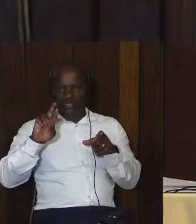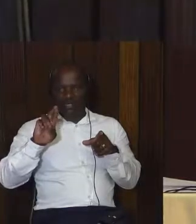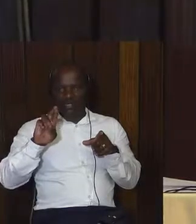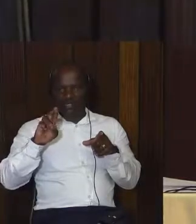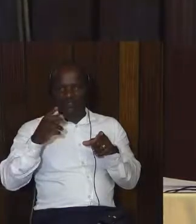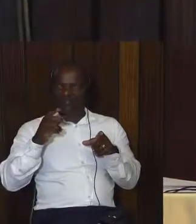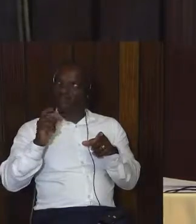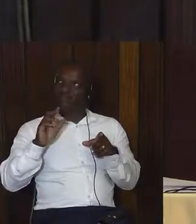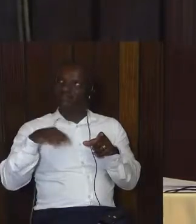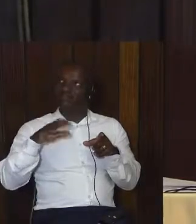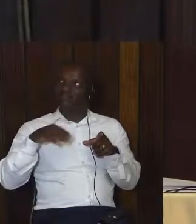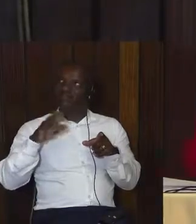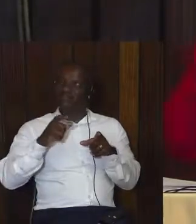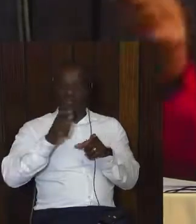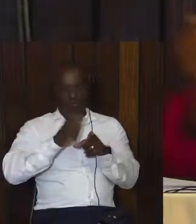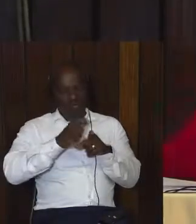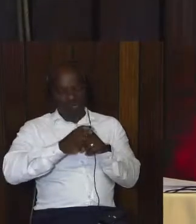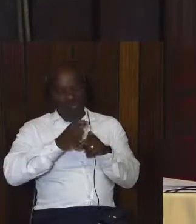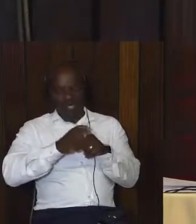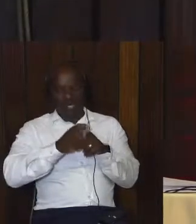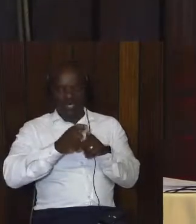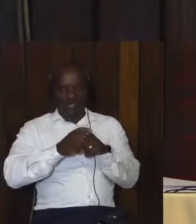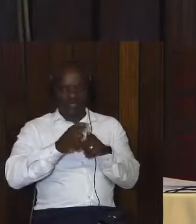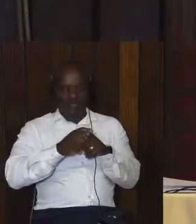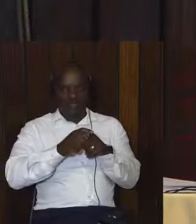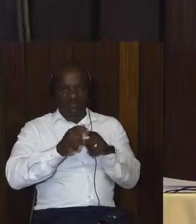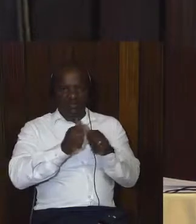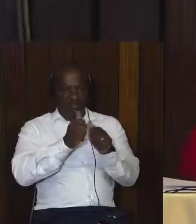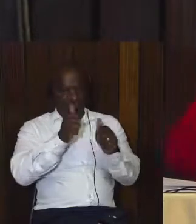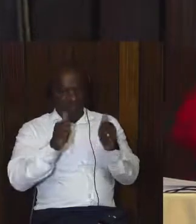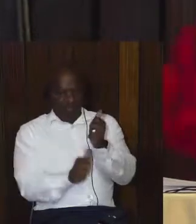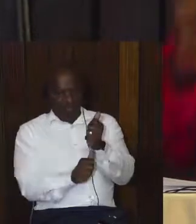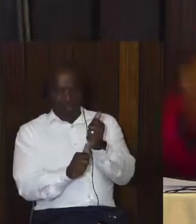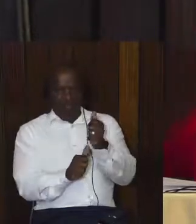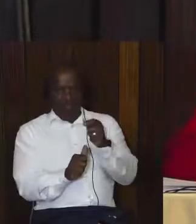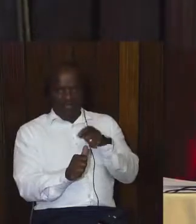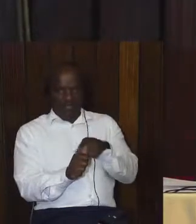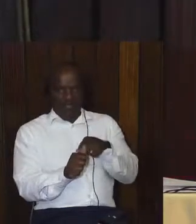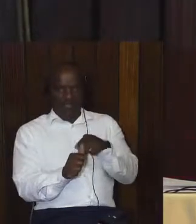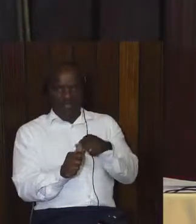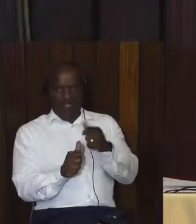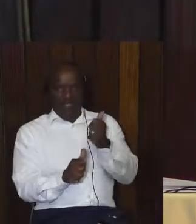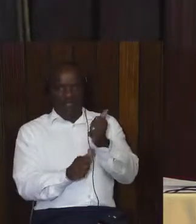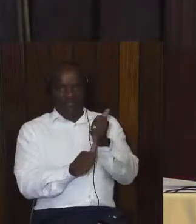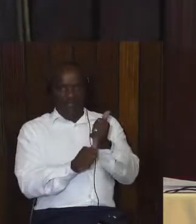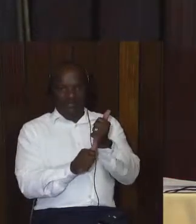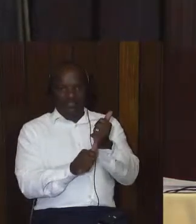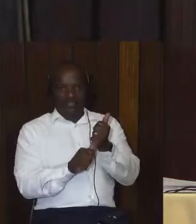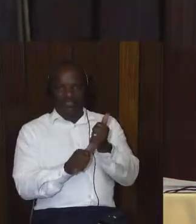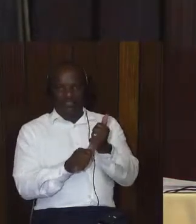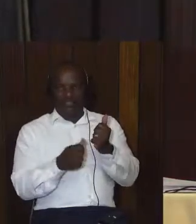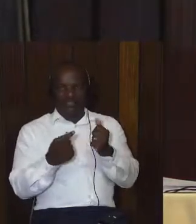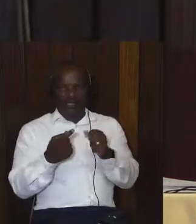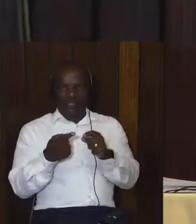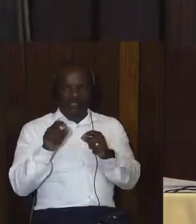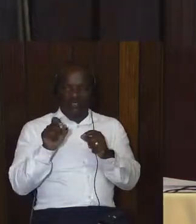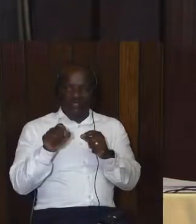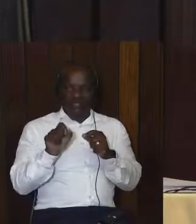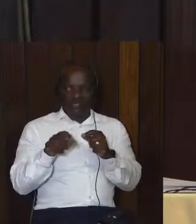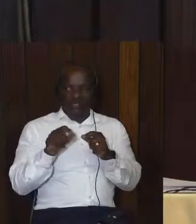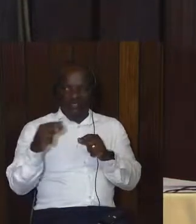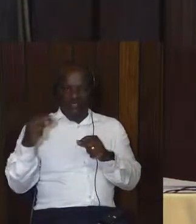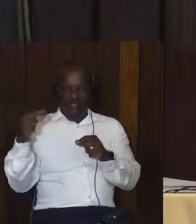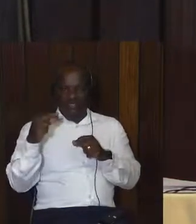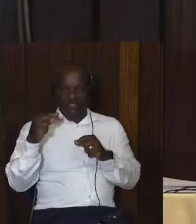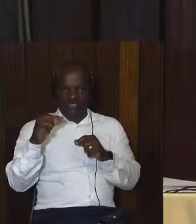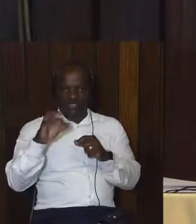what is the right word? Seconded to G-Fleet to assist with the issues that were raised there. Are we making